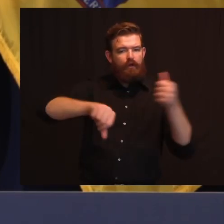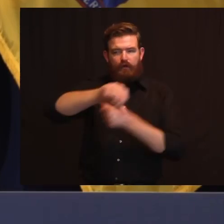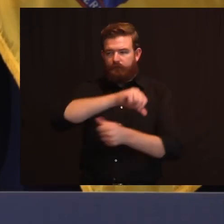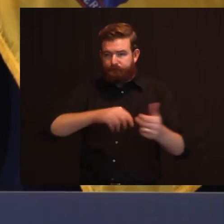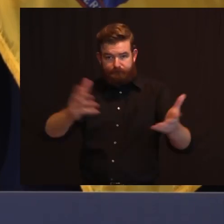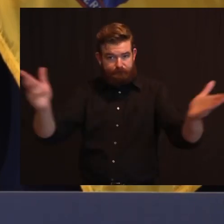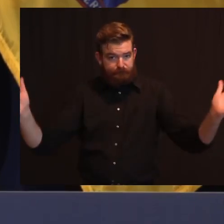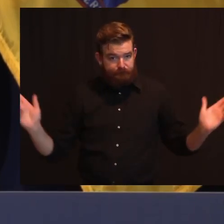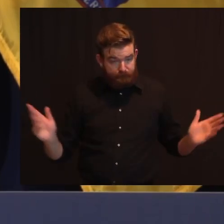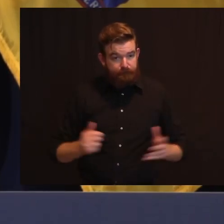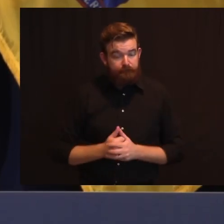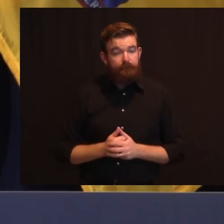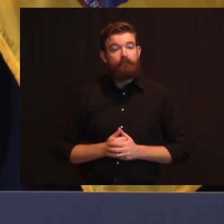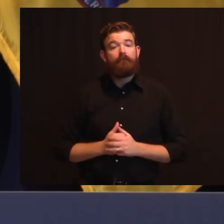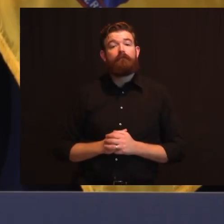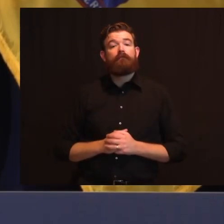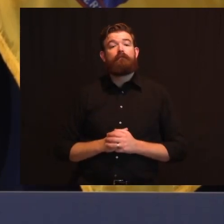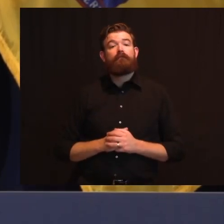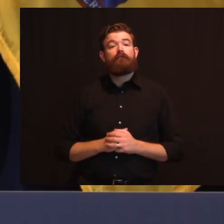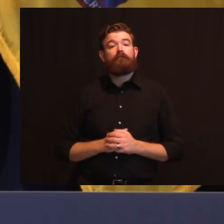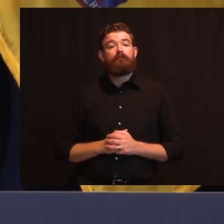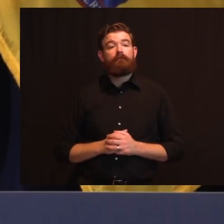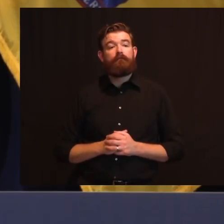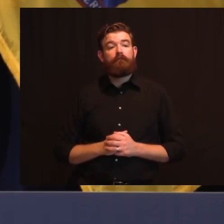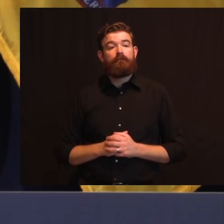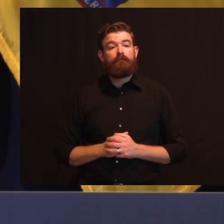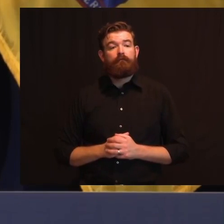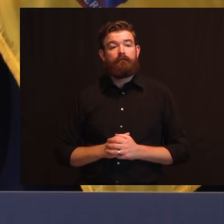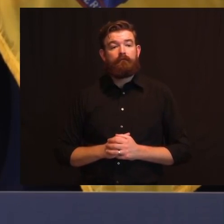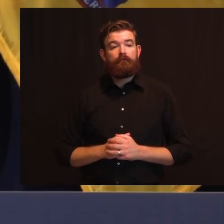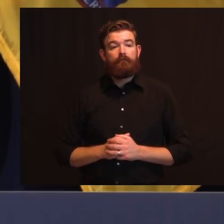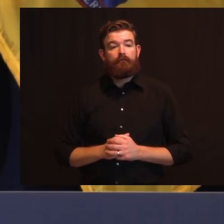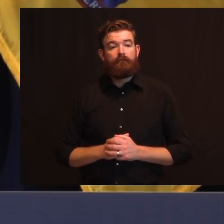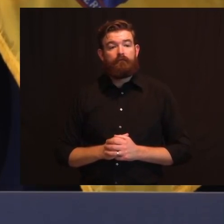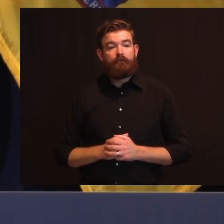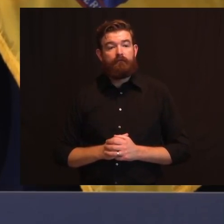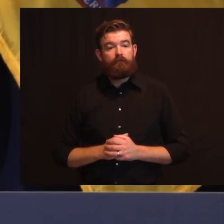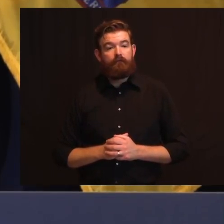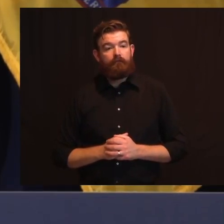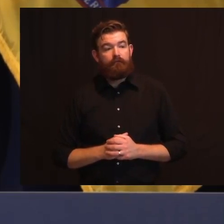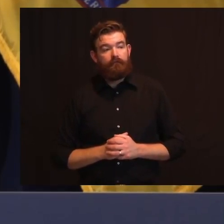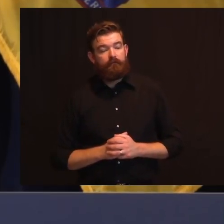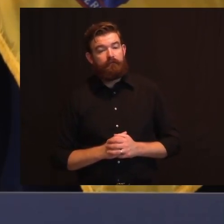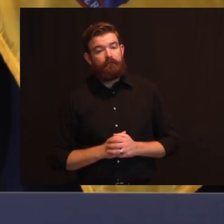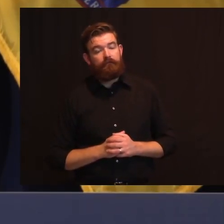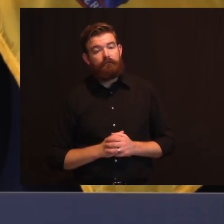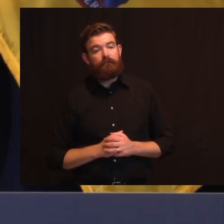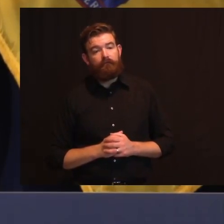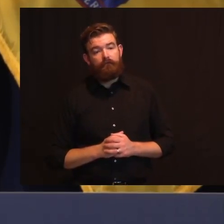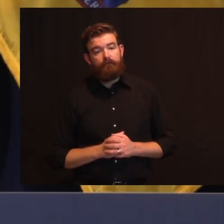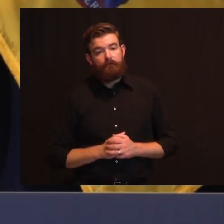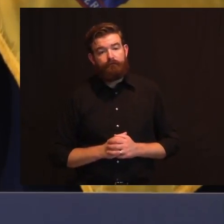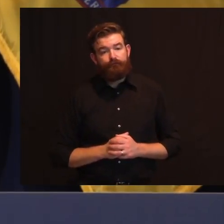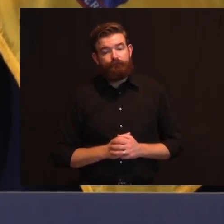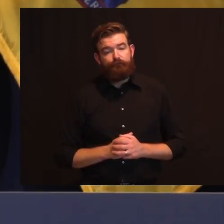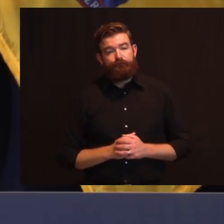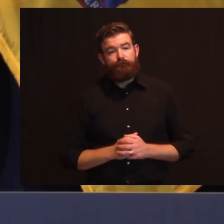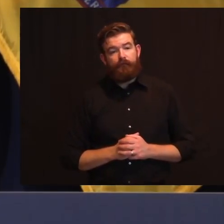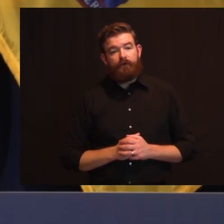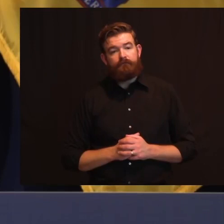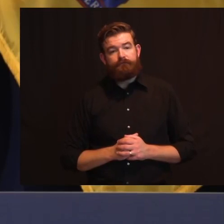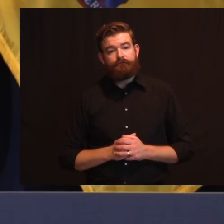here, we're also keeping our fellow Americans in California in our thoughts as they fight against